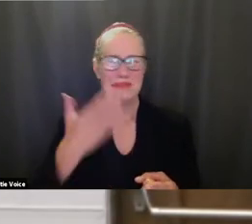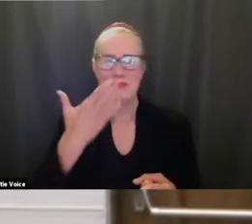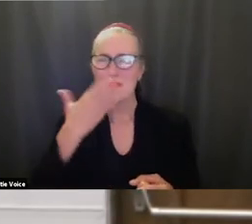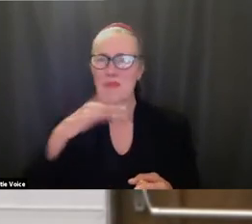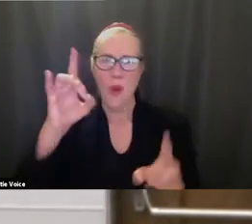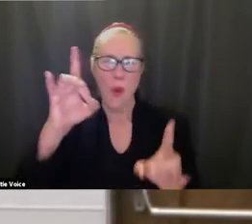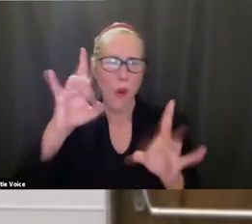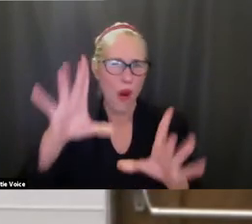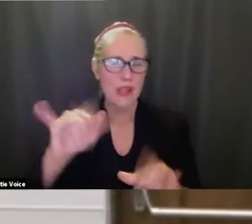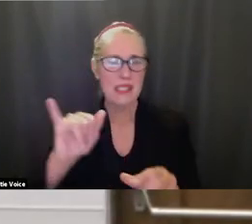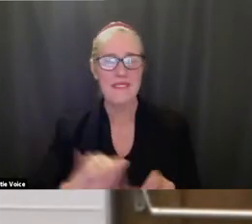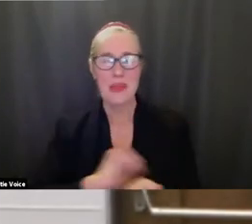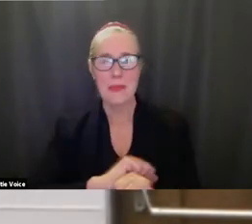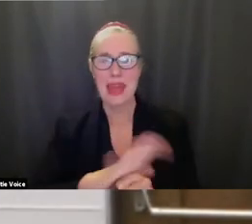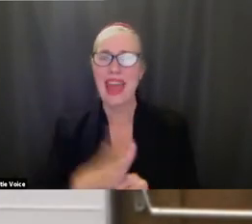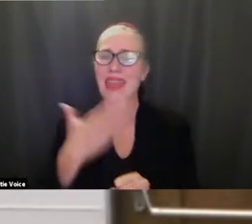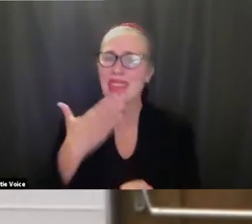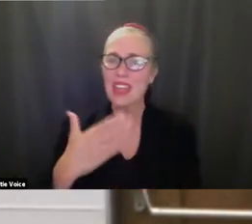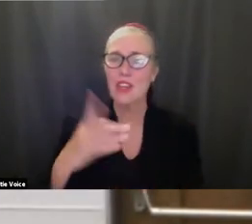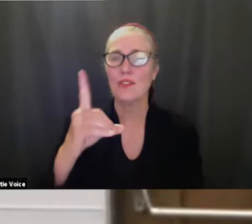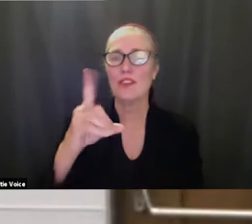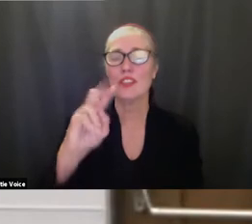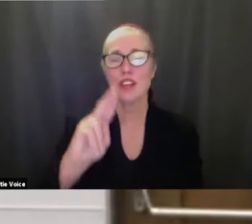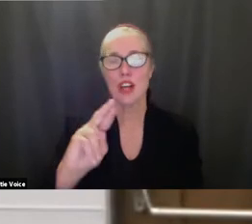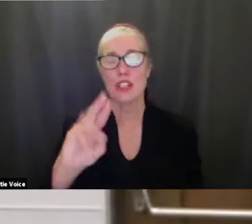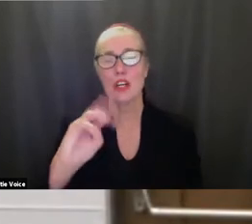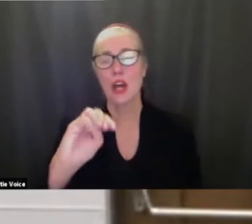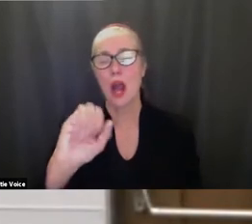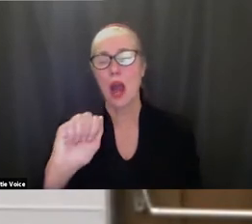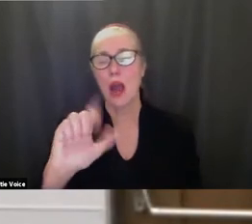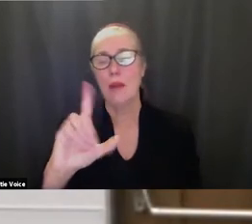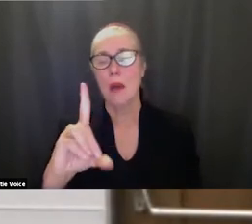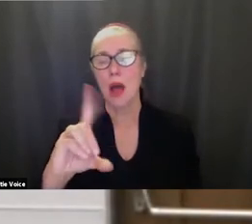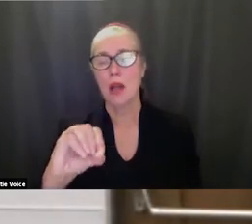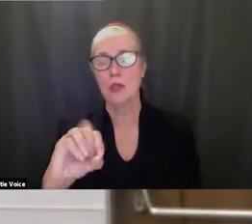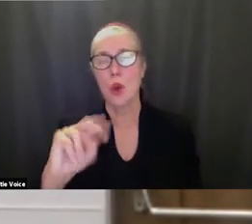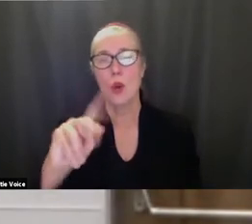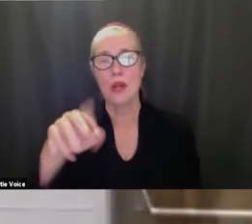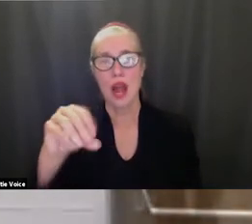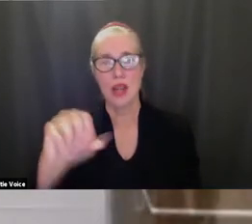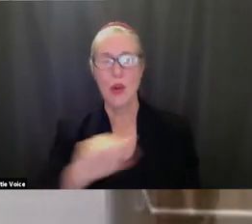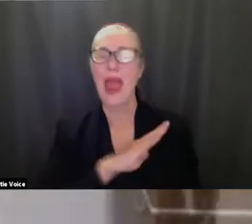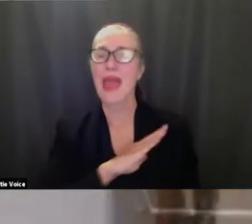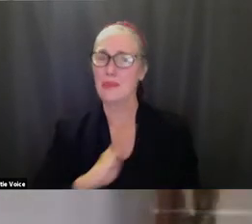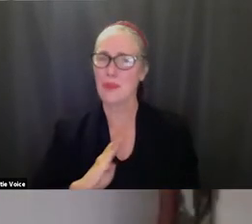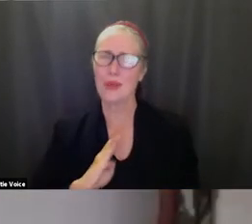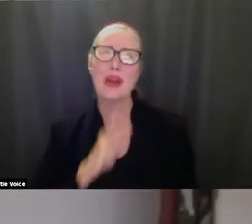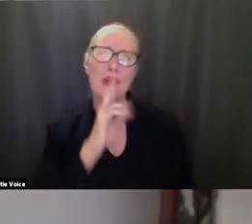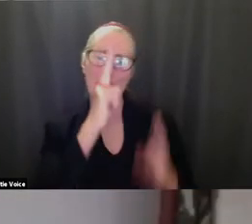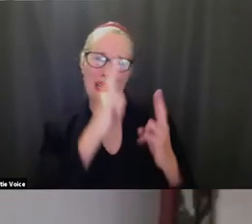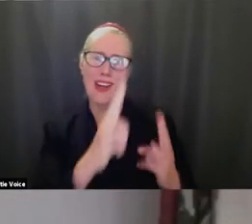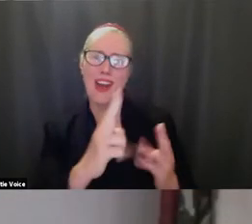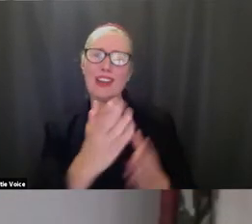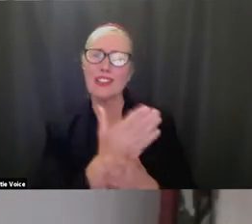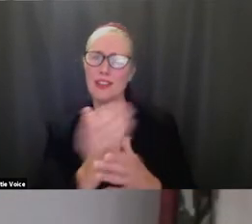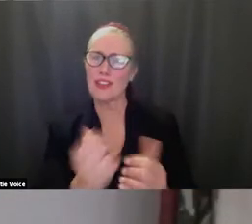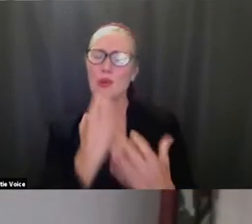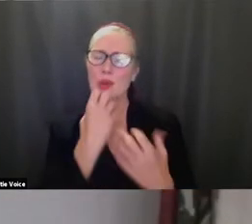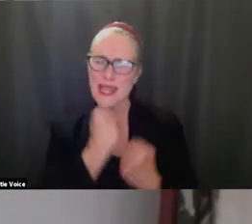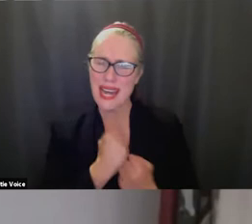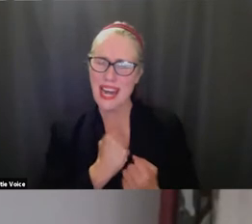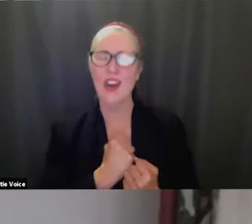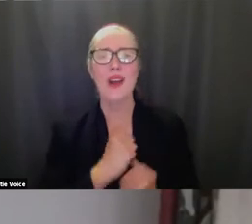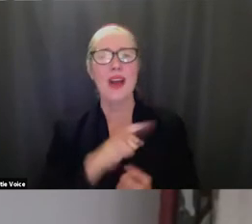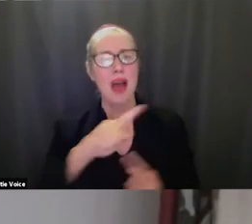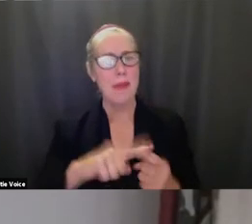thank dr maldonado and the board members i think that you it's an honor to serve with you you care deeply about the